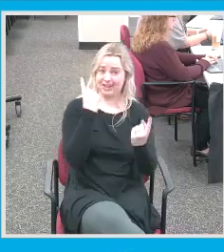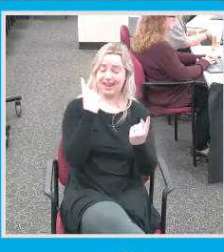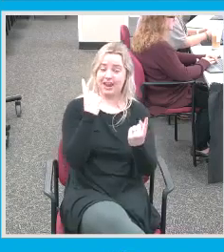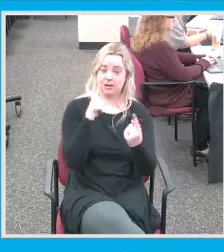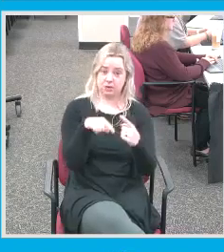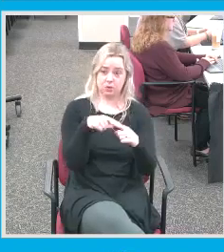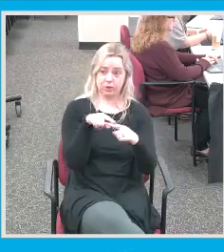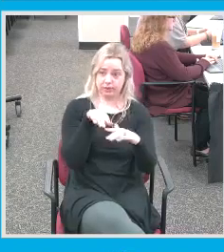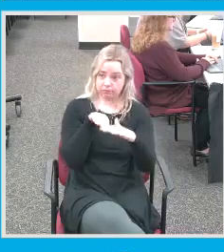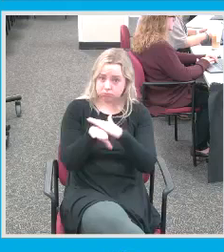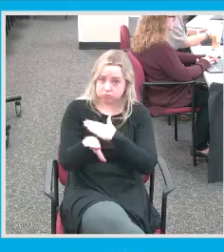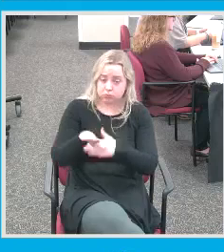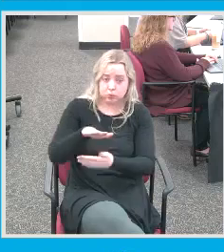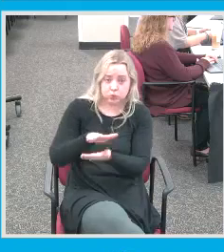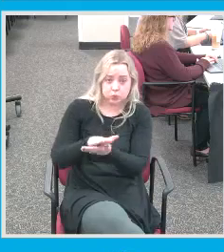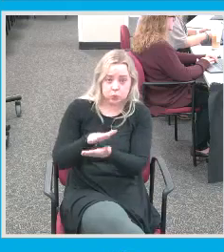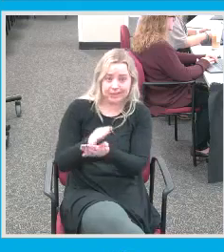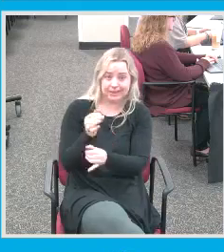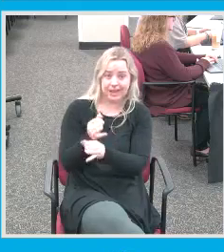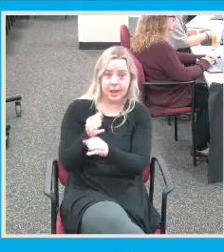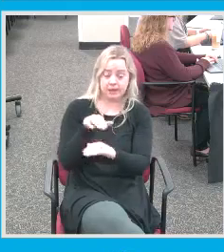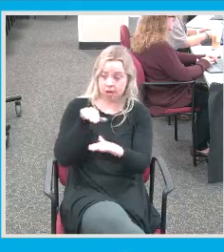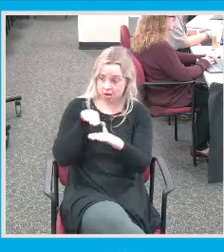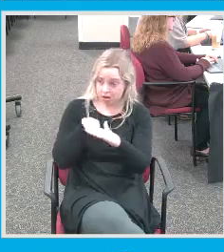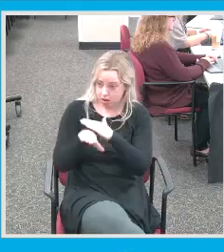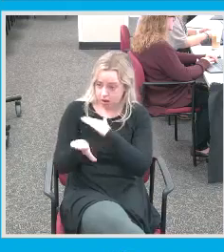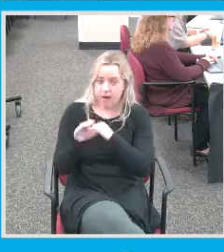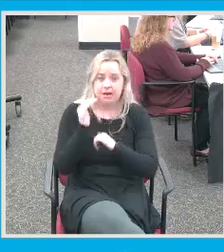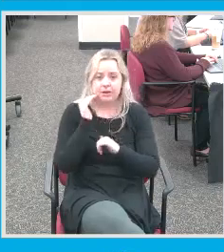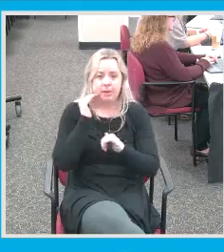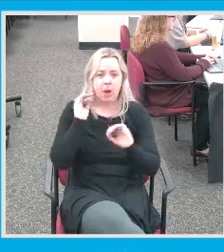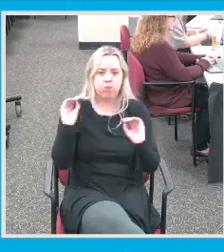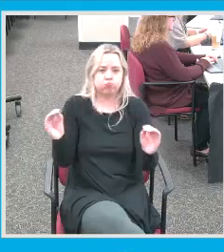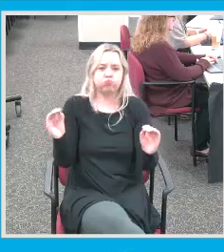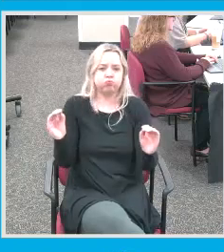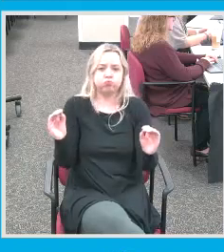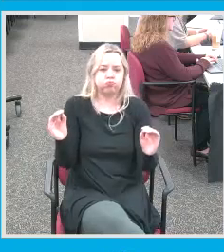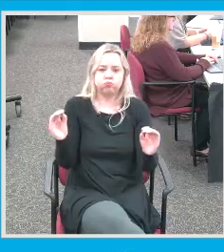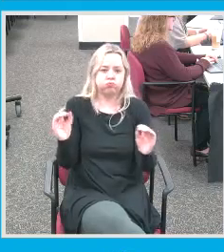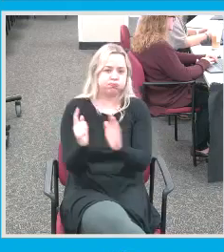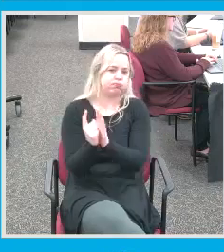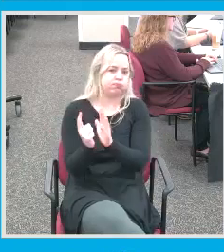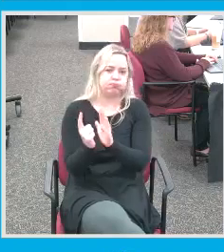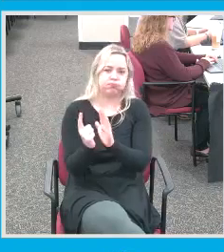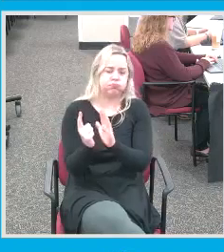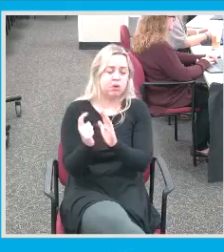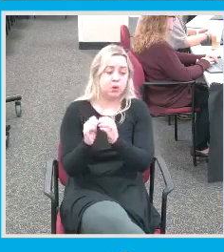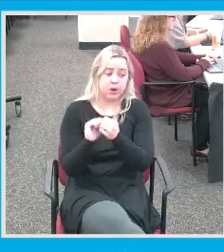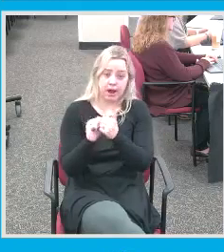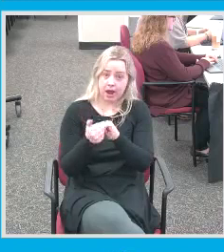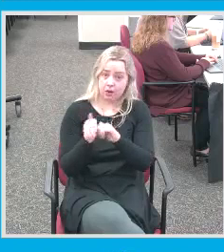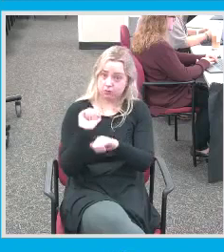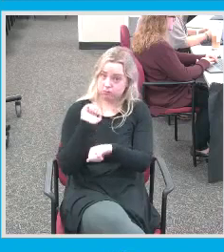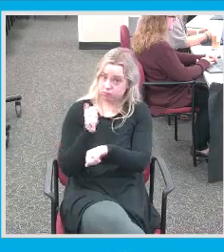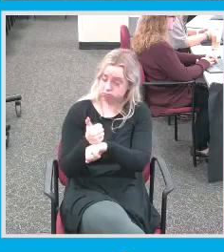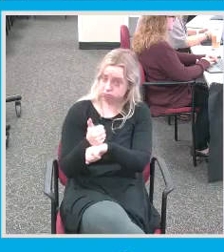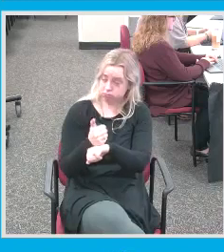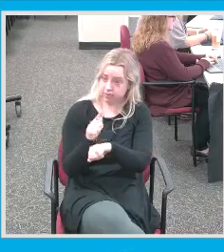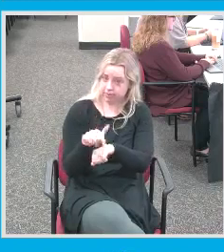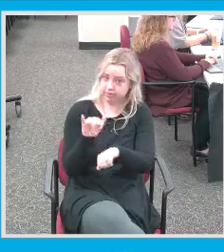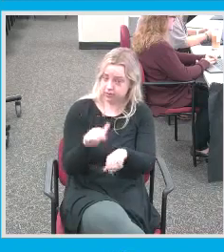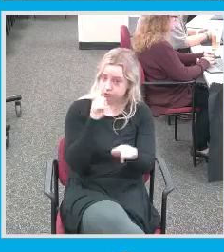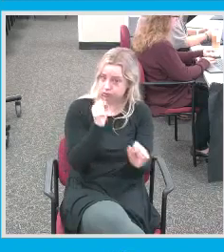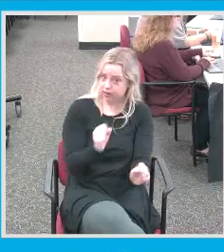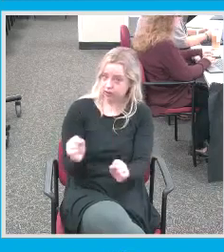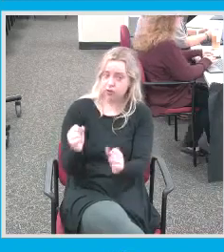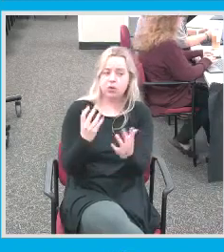school campus, they are on a tobacco-free campus. And so to implement this strategy, we have the schools